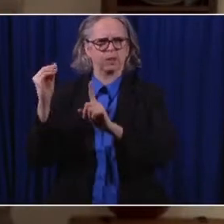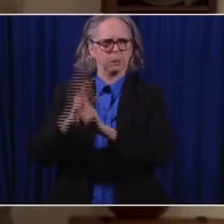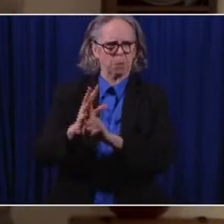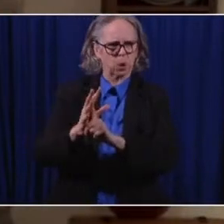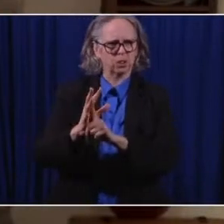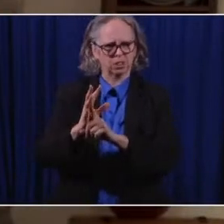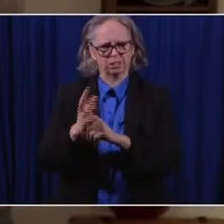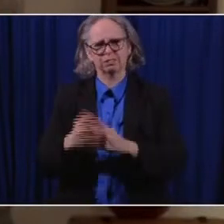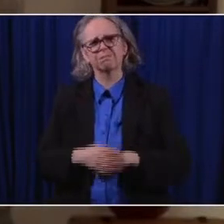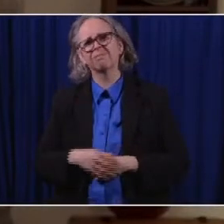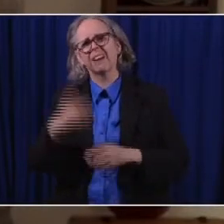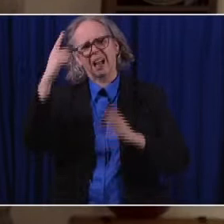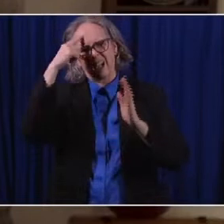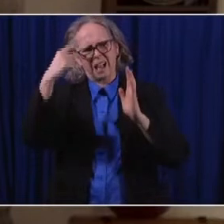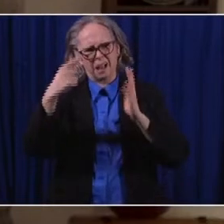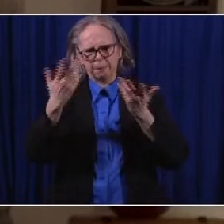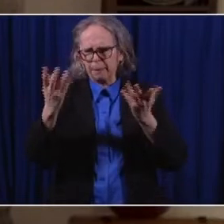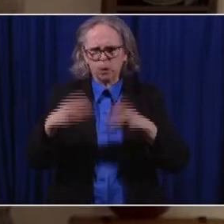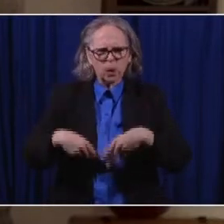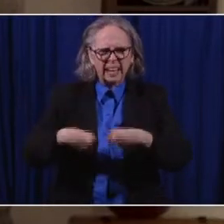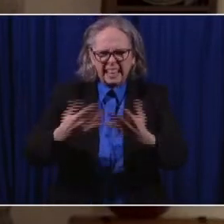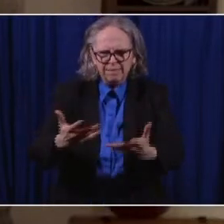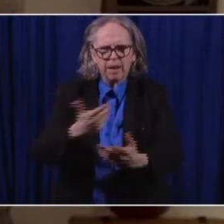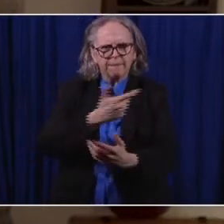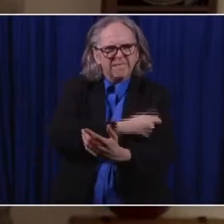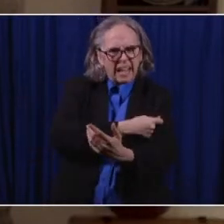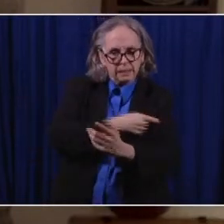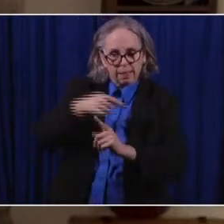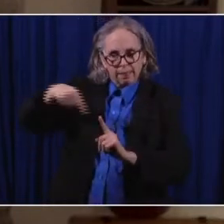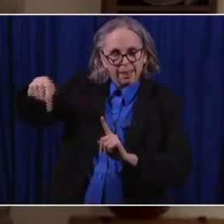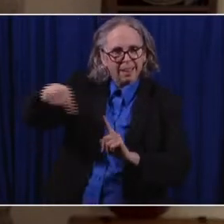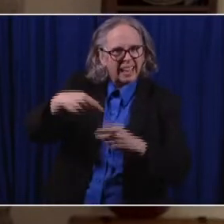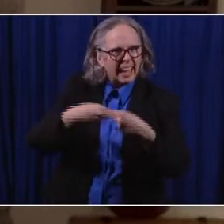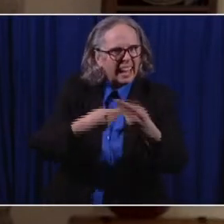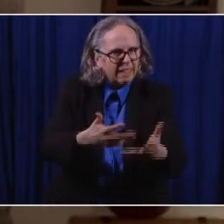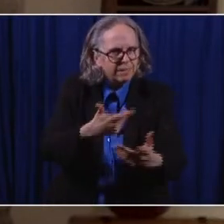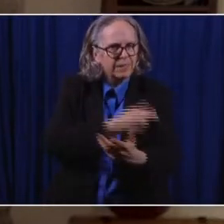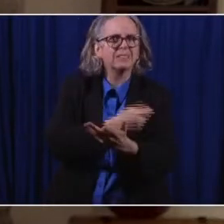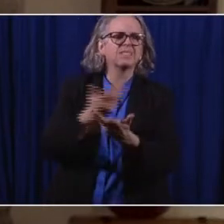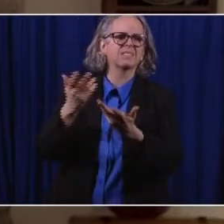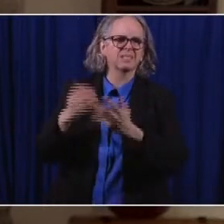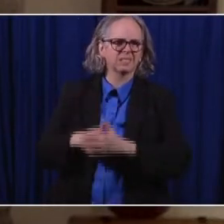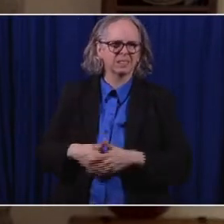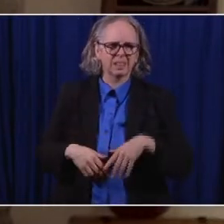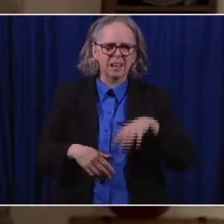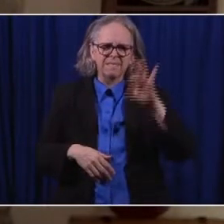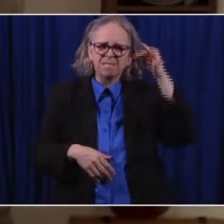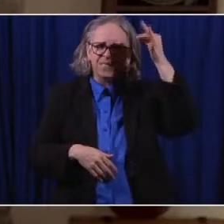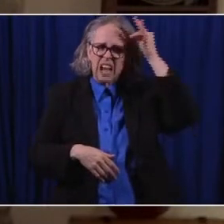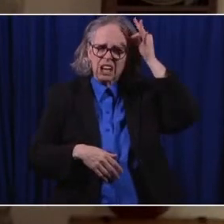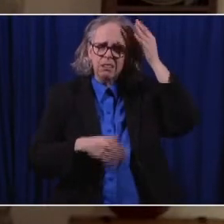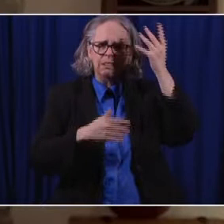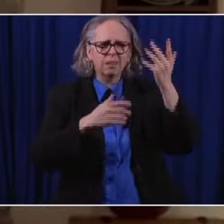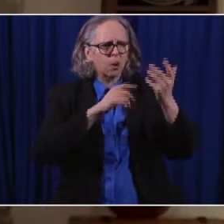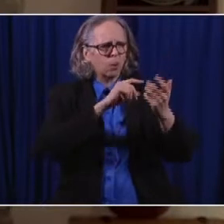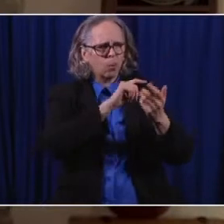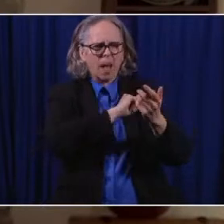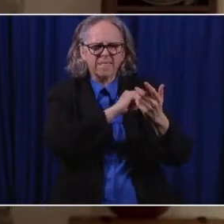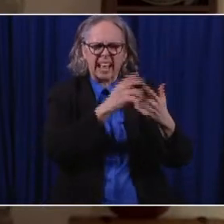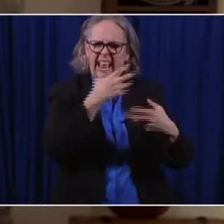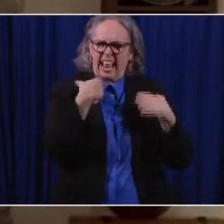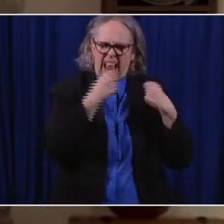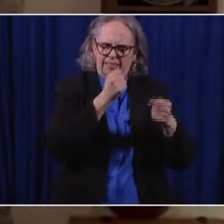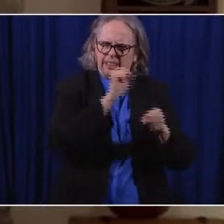themselves, mobile unit practitioners, federally qualified healthcare center providers, and high-risk ancillary healthcare